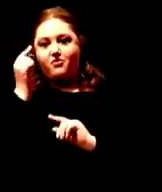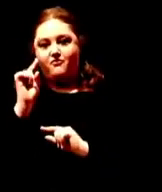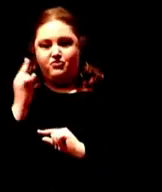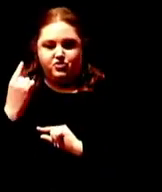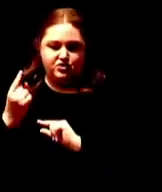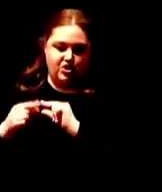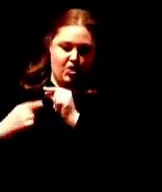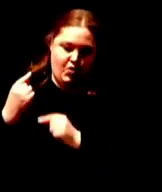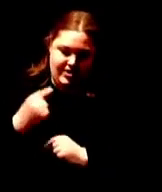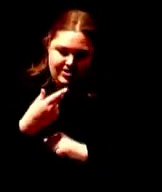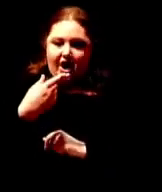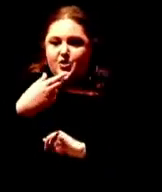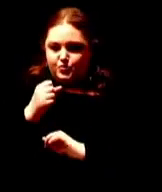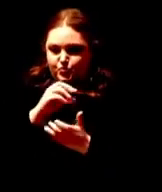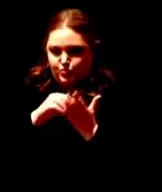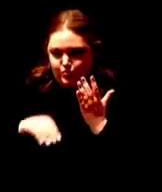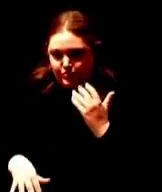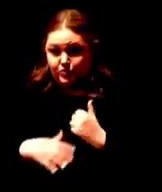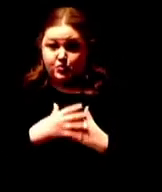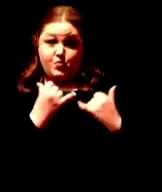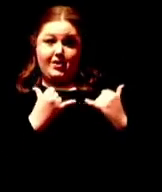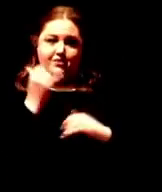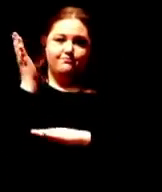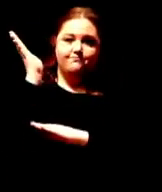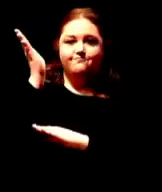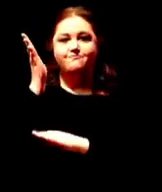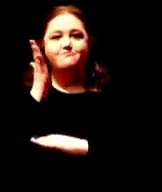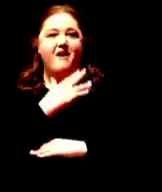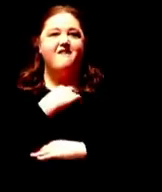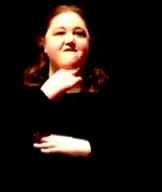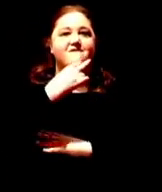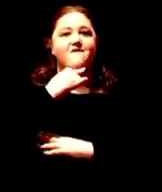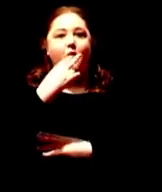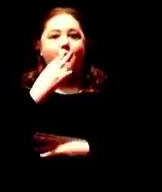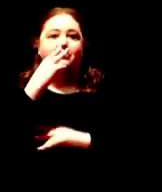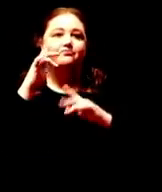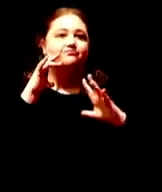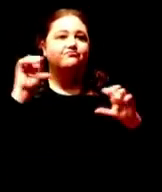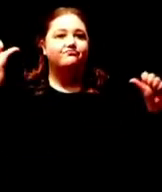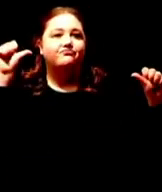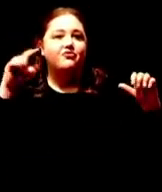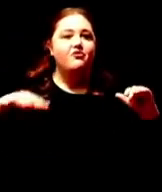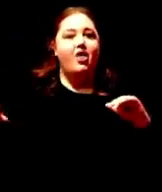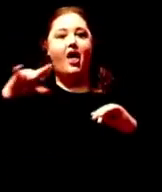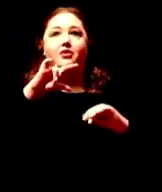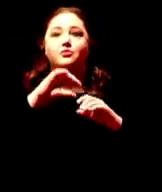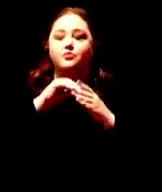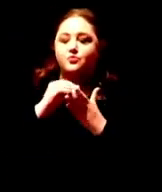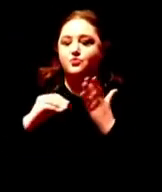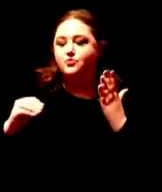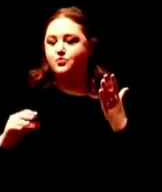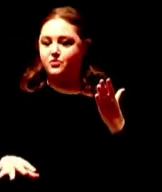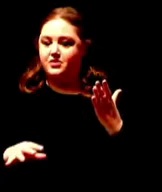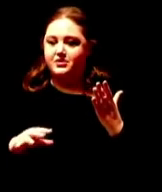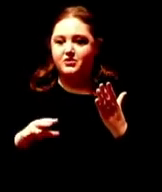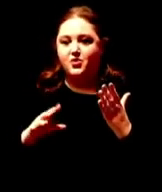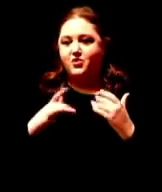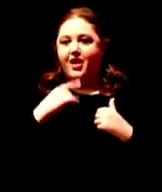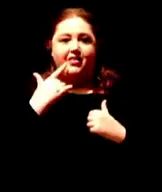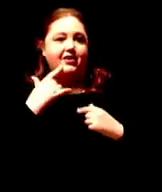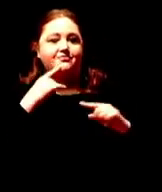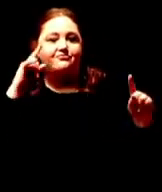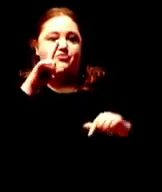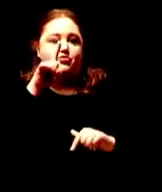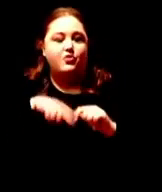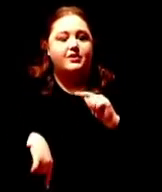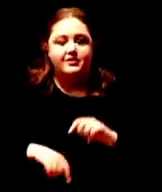high schoolers. Right now, as a speaker, my voice raises for the countless students who have been told that they would never make it this